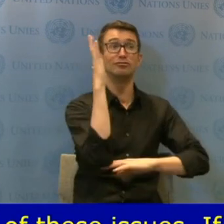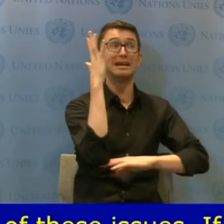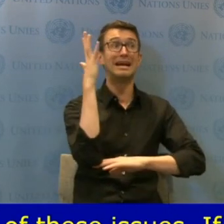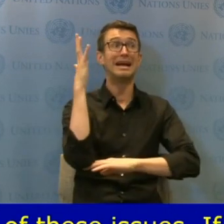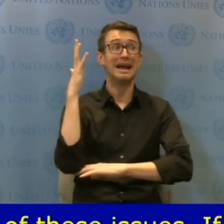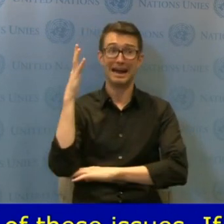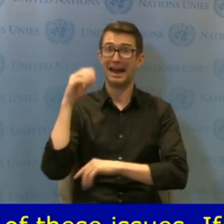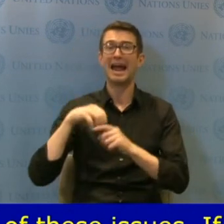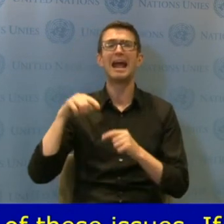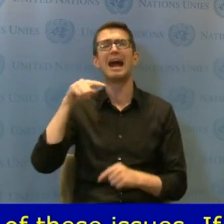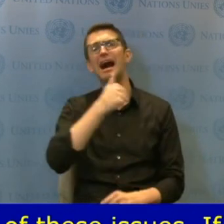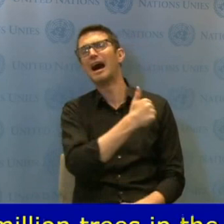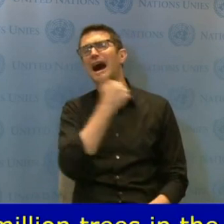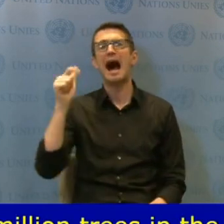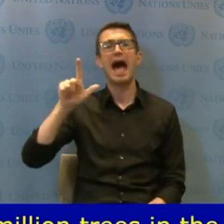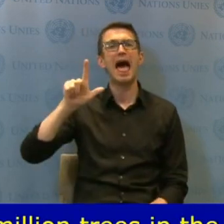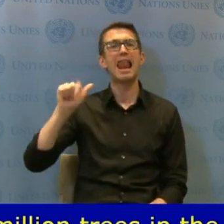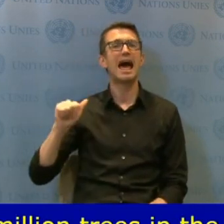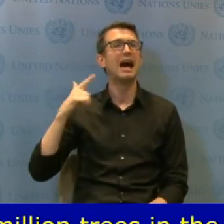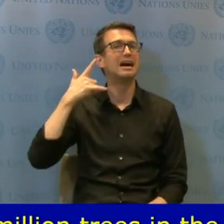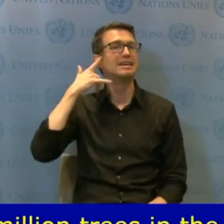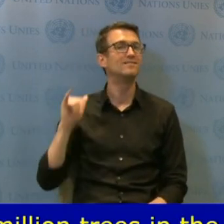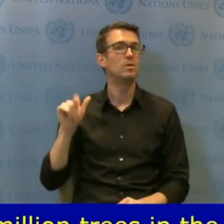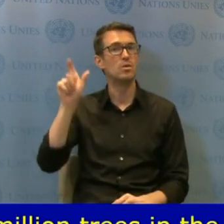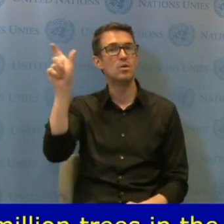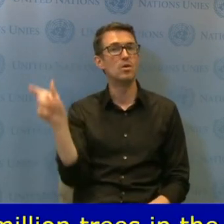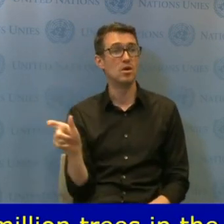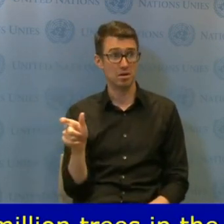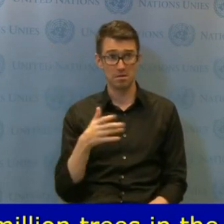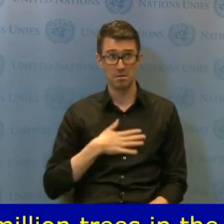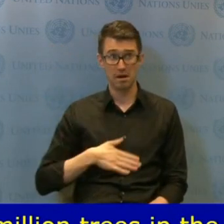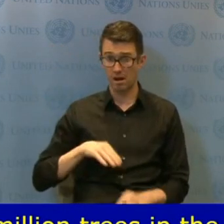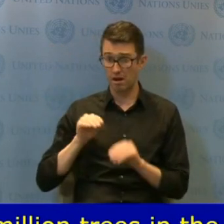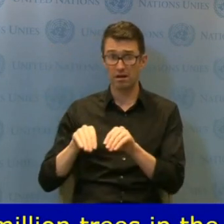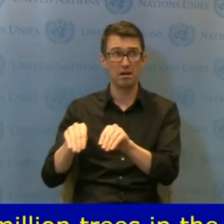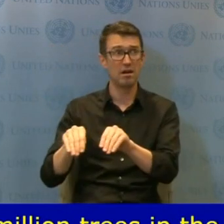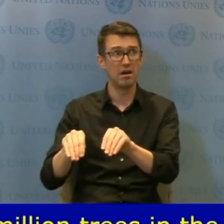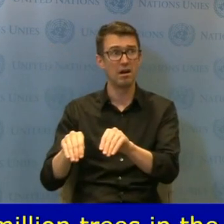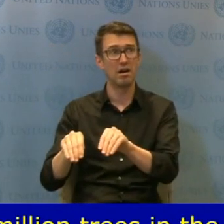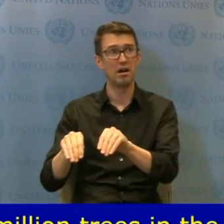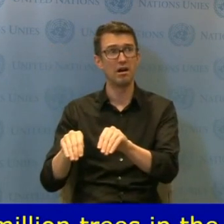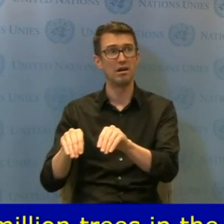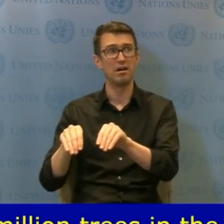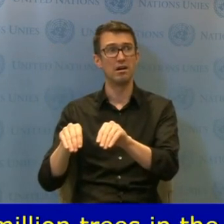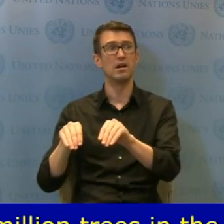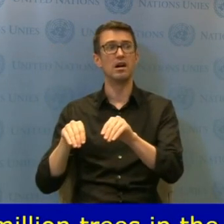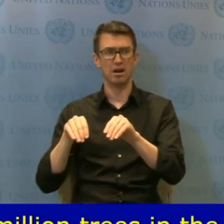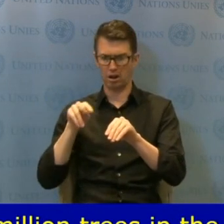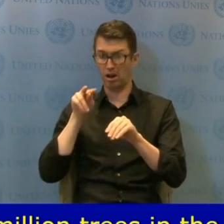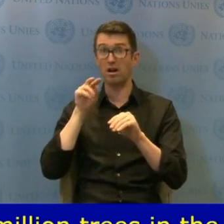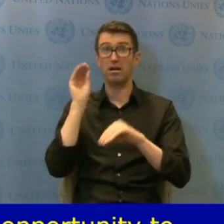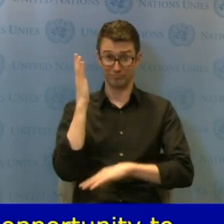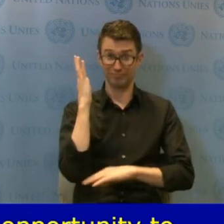your sidewalks are structured, to remove barriers on sidewalks. If you're looking at building,